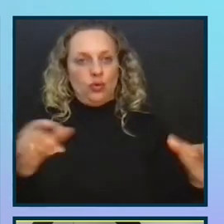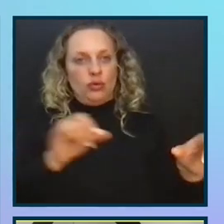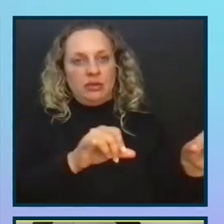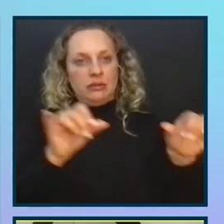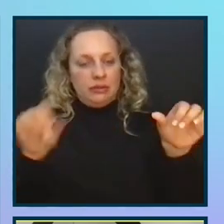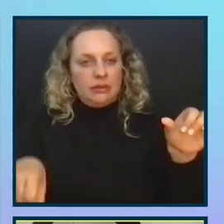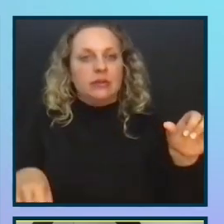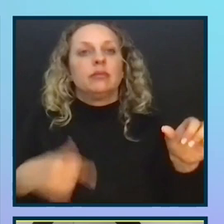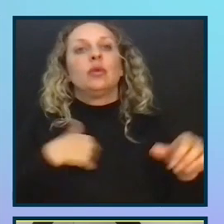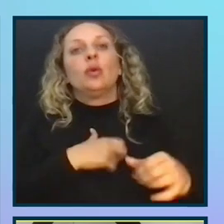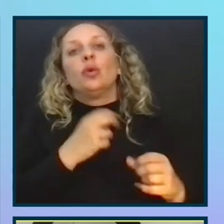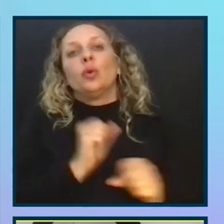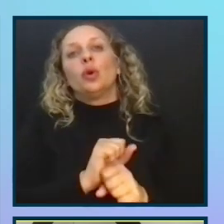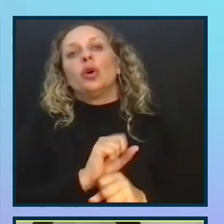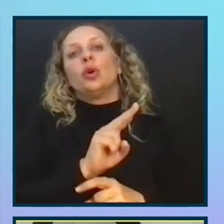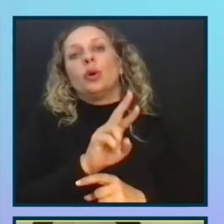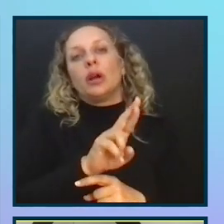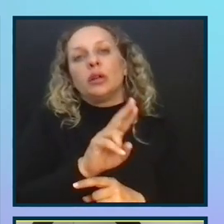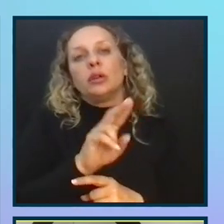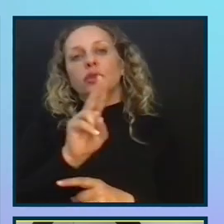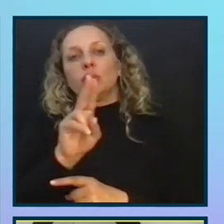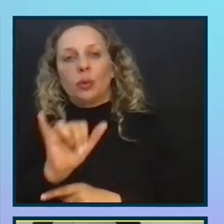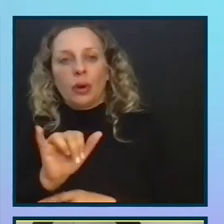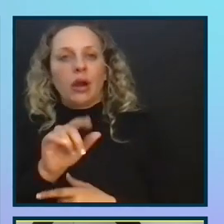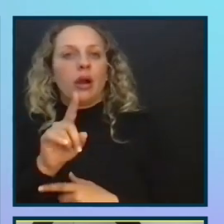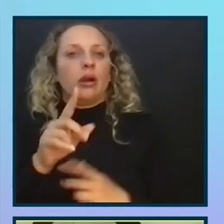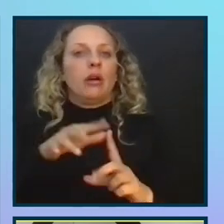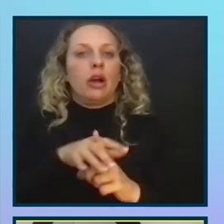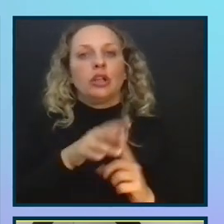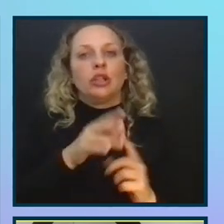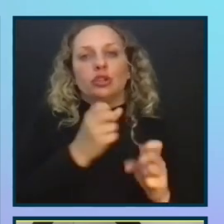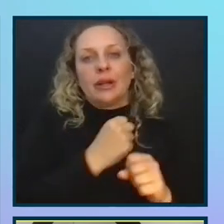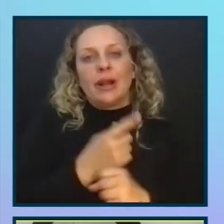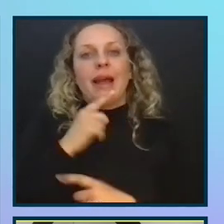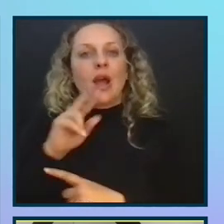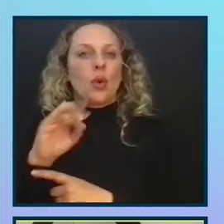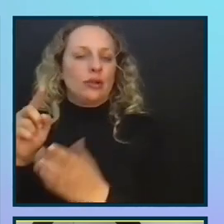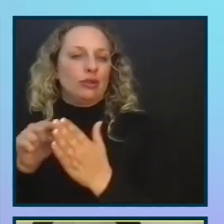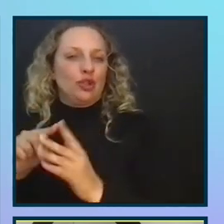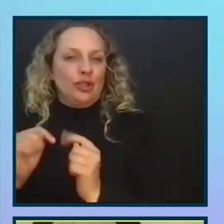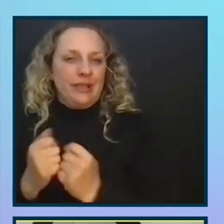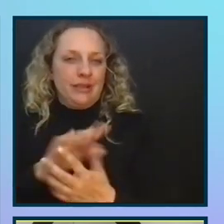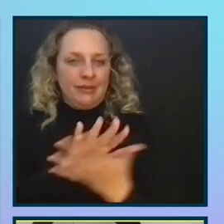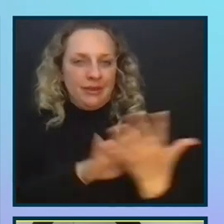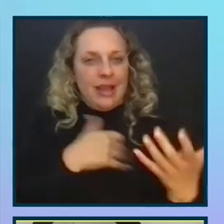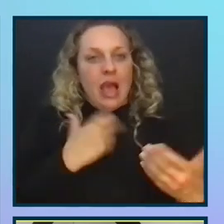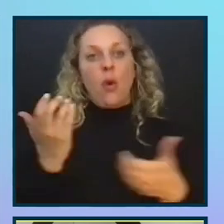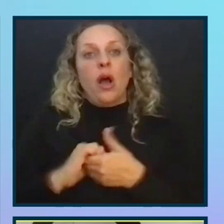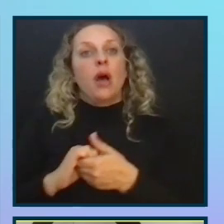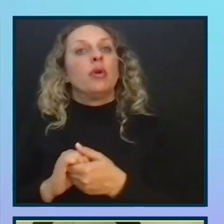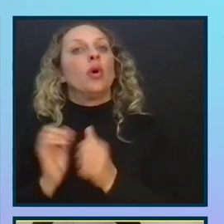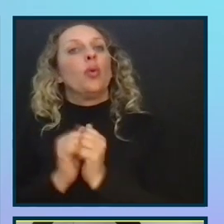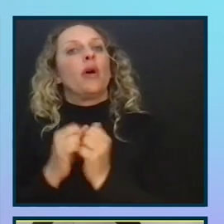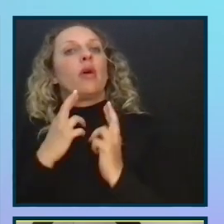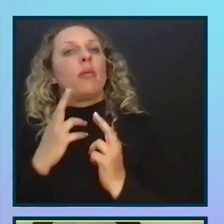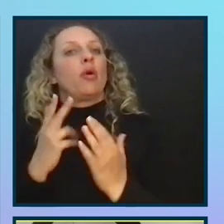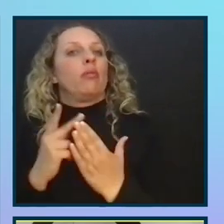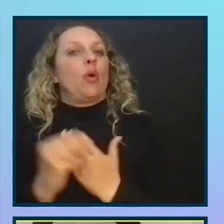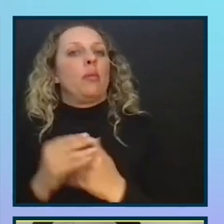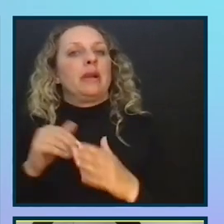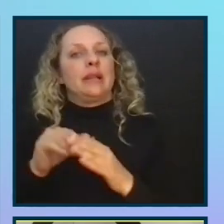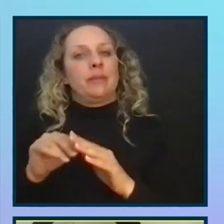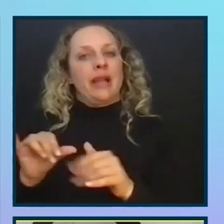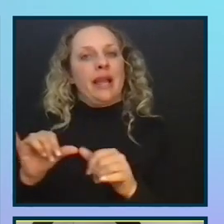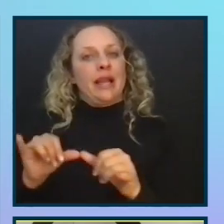UX, UI, content strategy, and UX research teams. We also collaborate closely with our partner program,